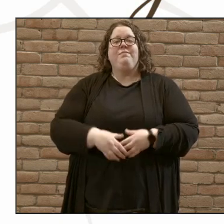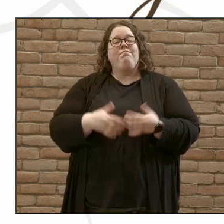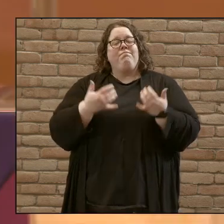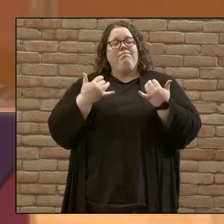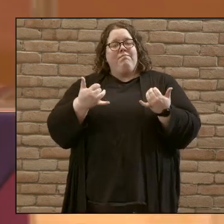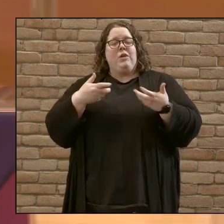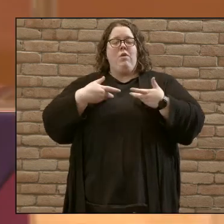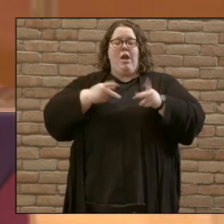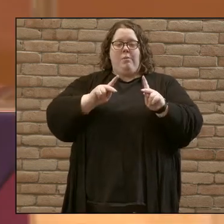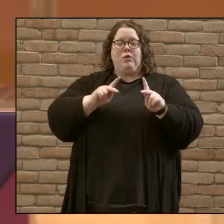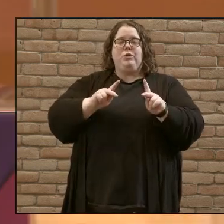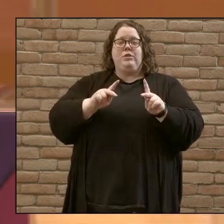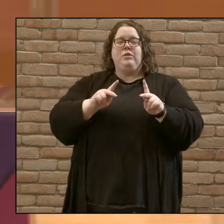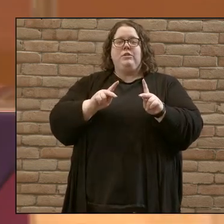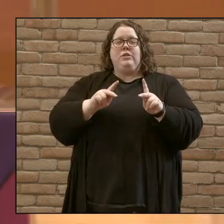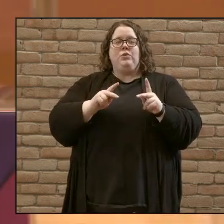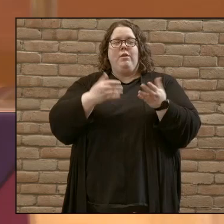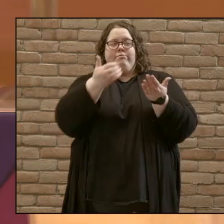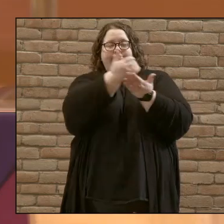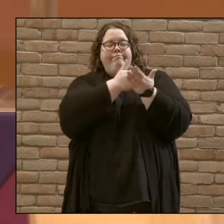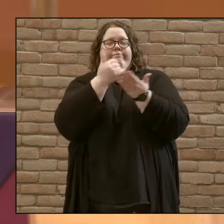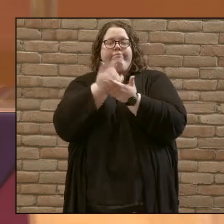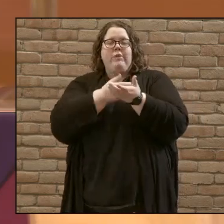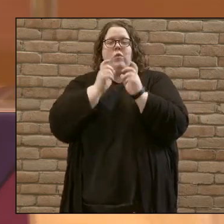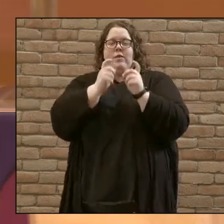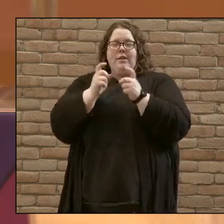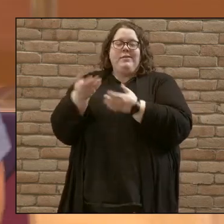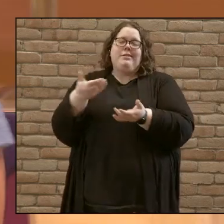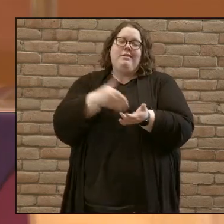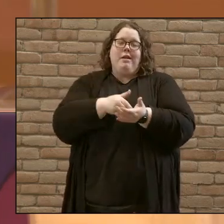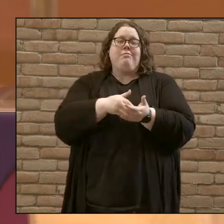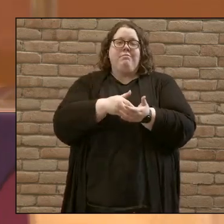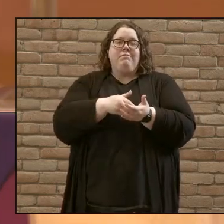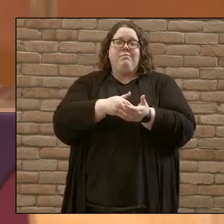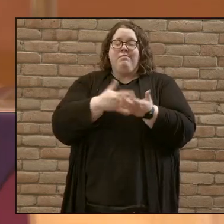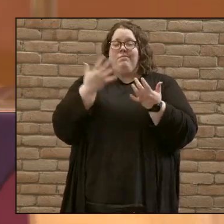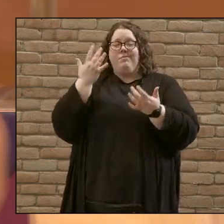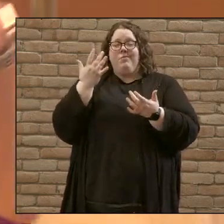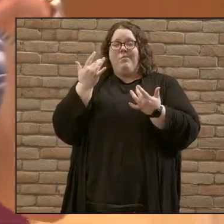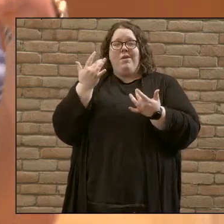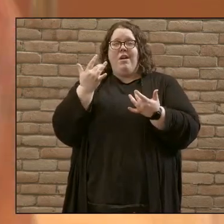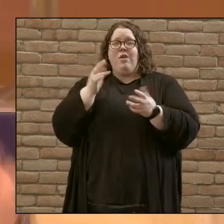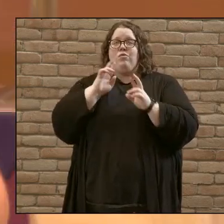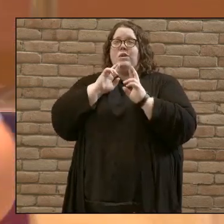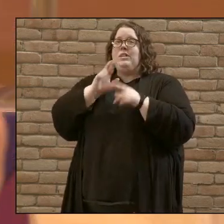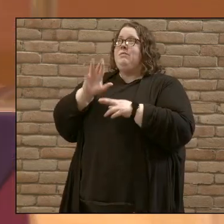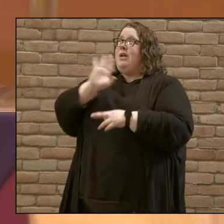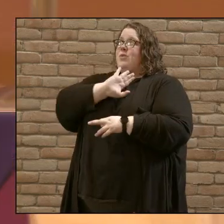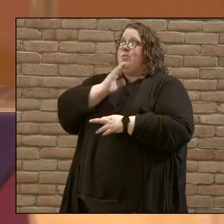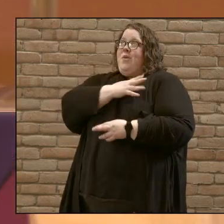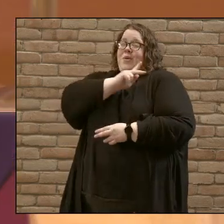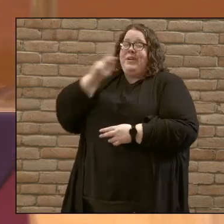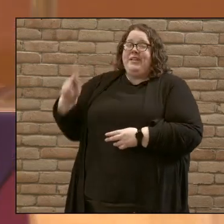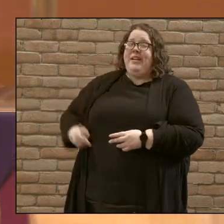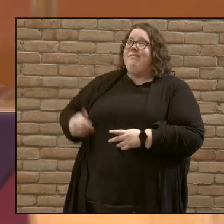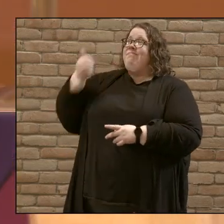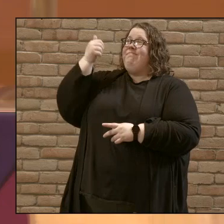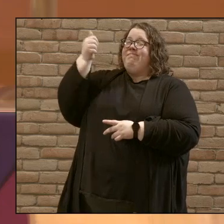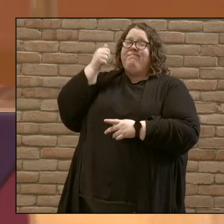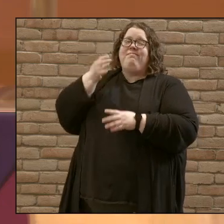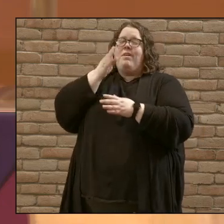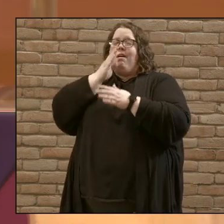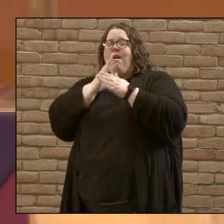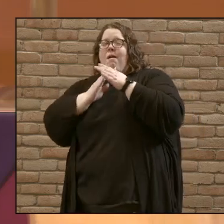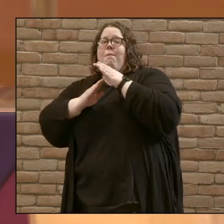offerings. And as we do so, it's in response to our King, that King who came riding lowly and